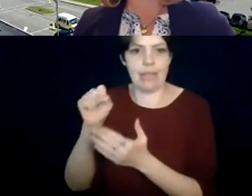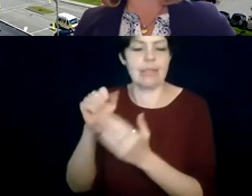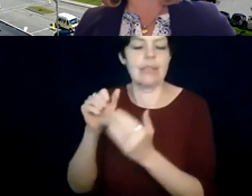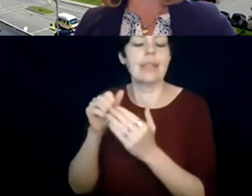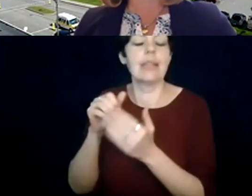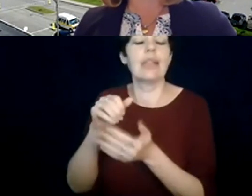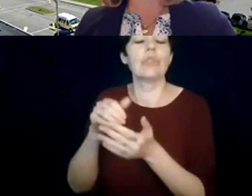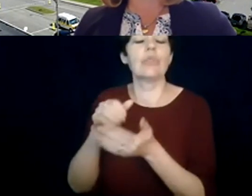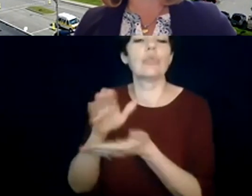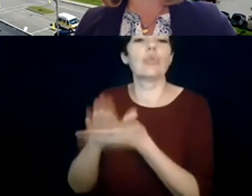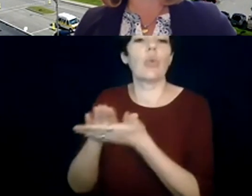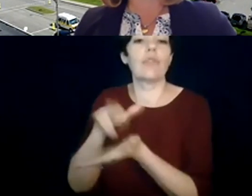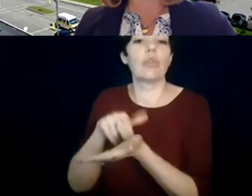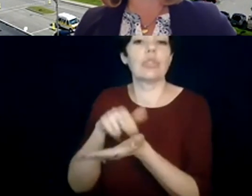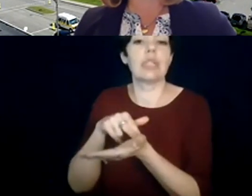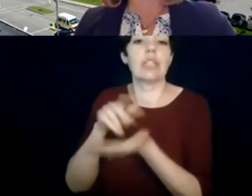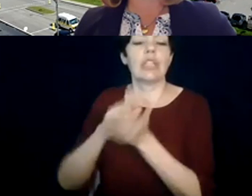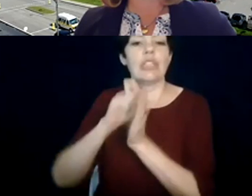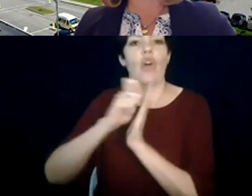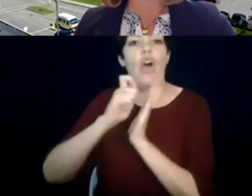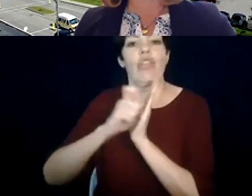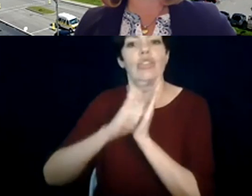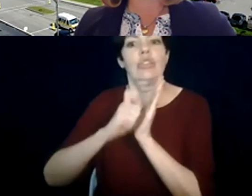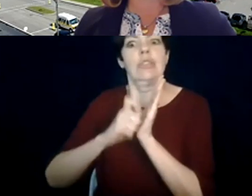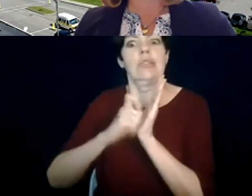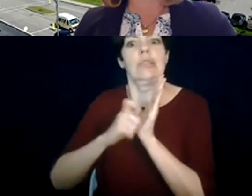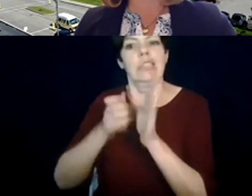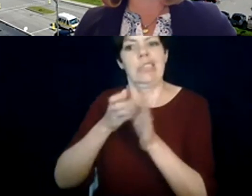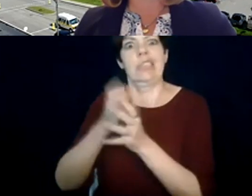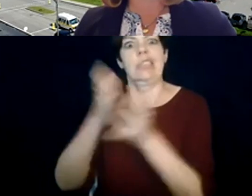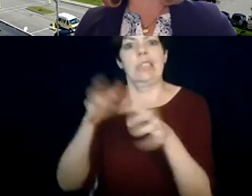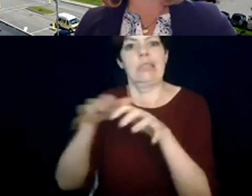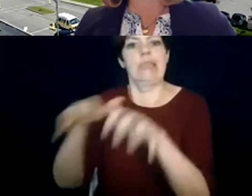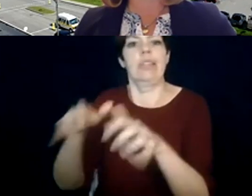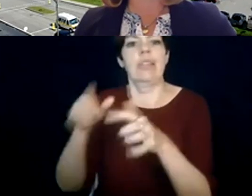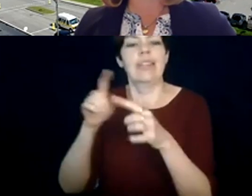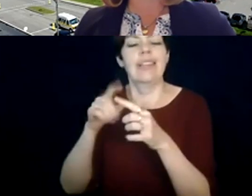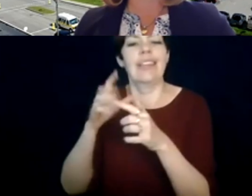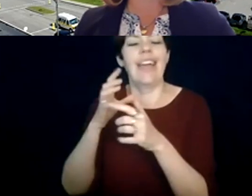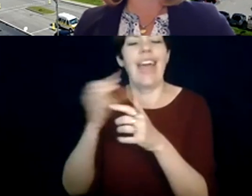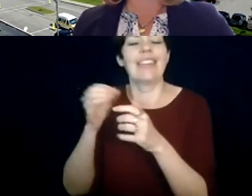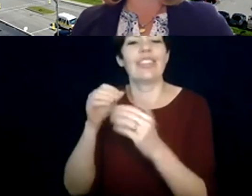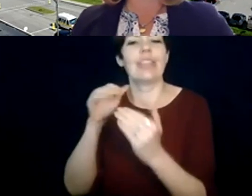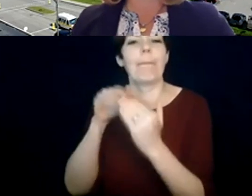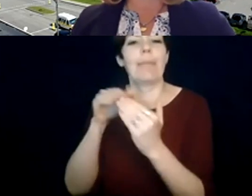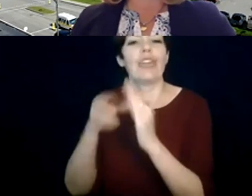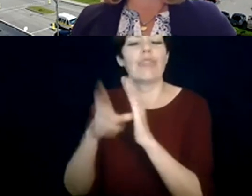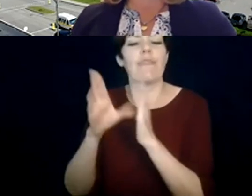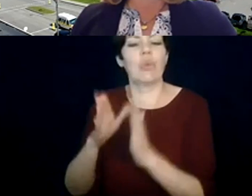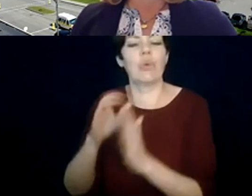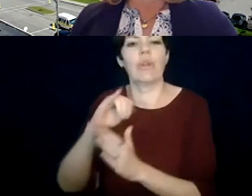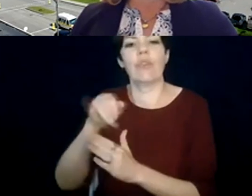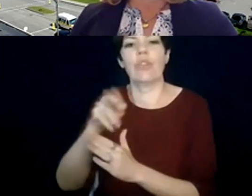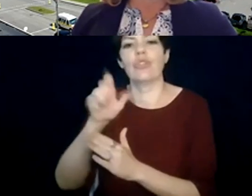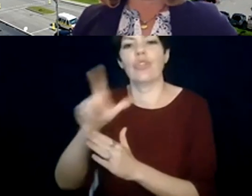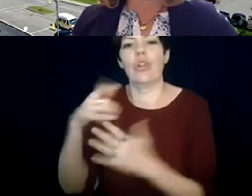She is a prolific author on healthcare and nursing and has served as a peer reviewer for the Journal of Healthcare Quality and the